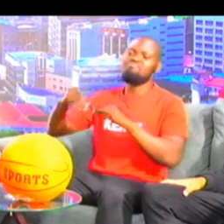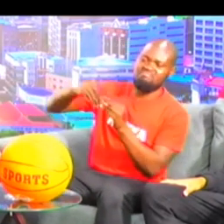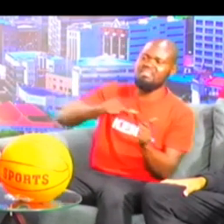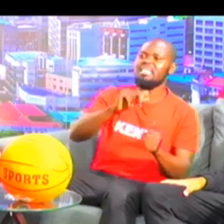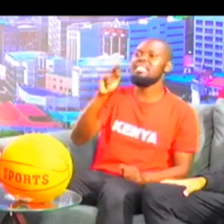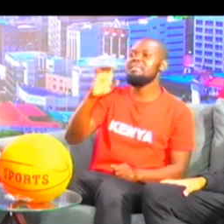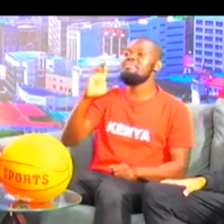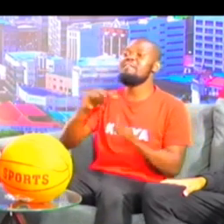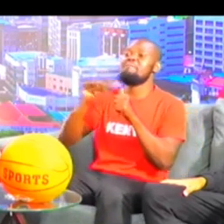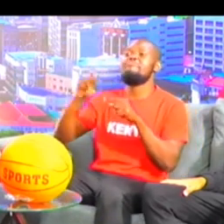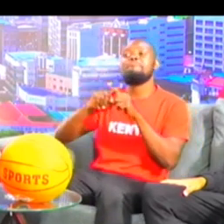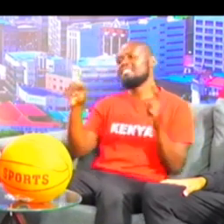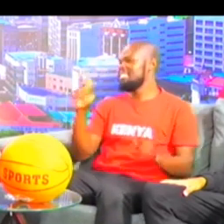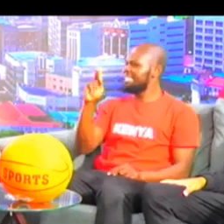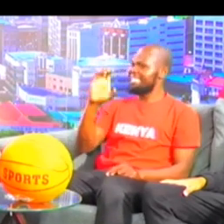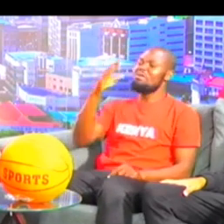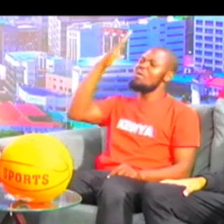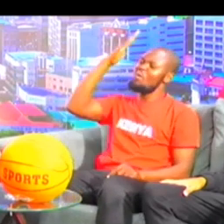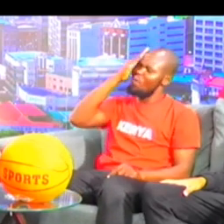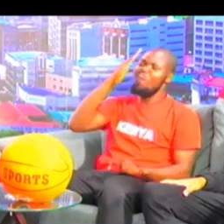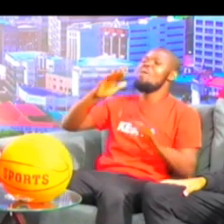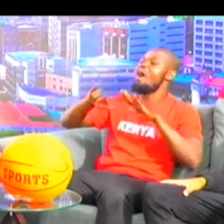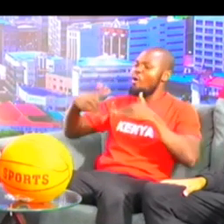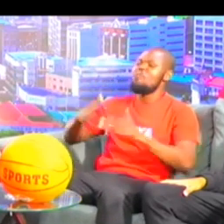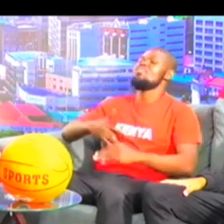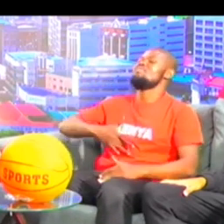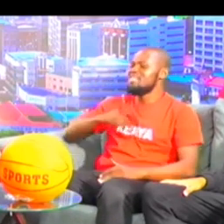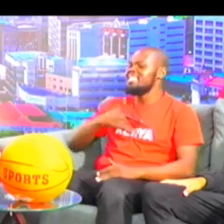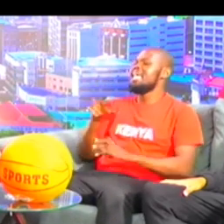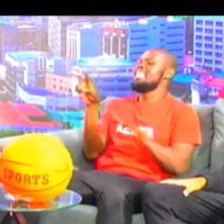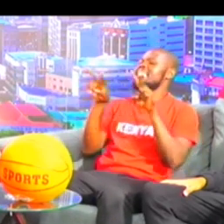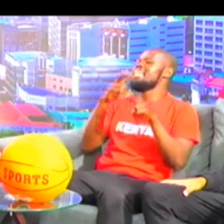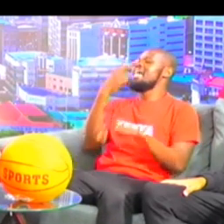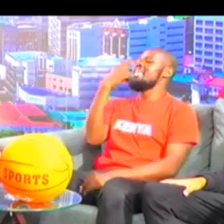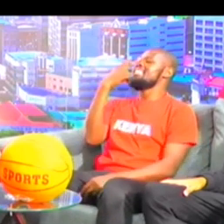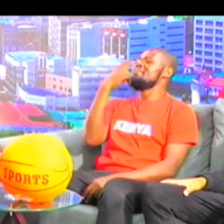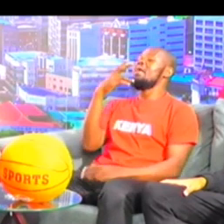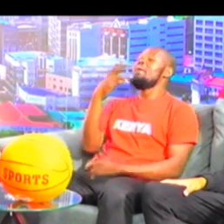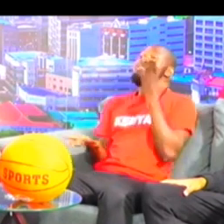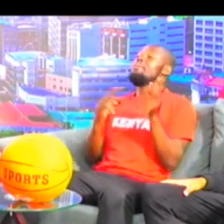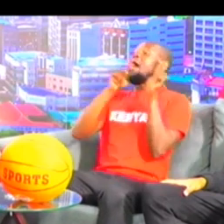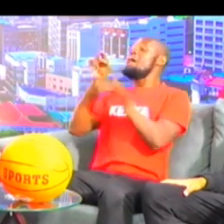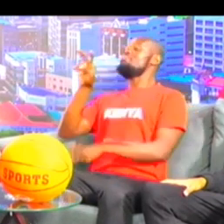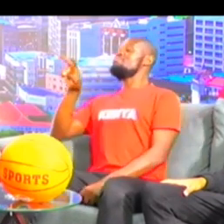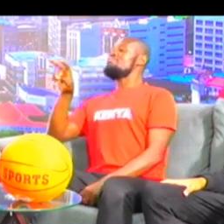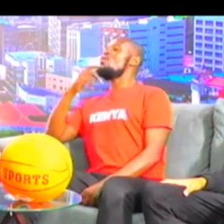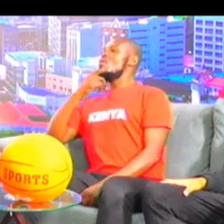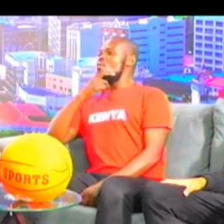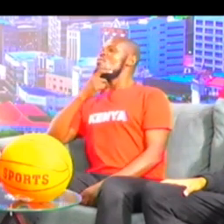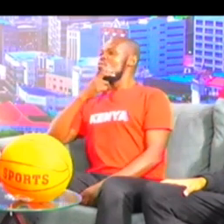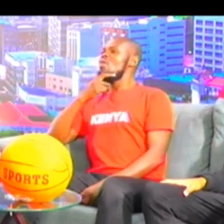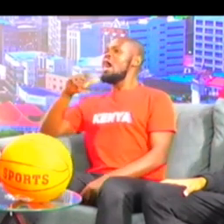the passes Right. that were being given. So I think KCB knows the game really well, and I